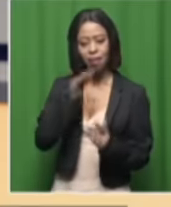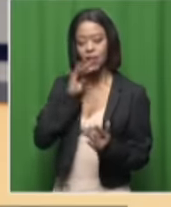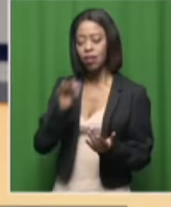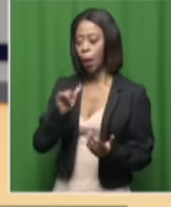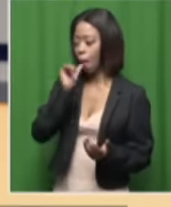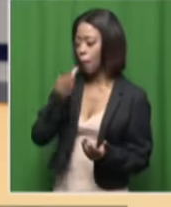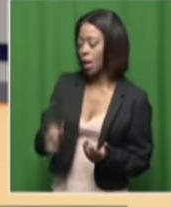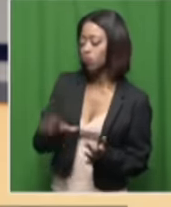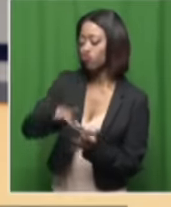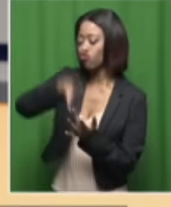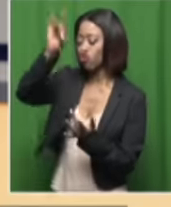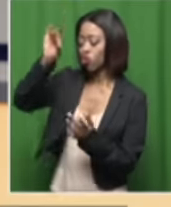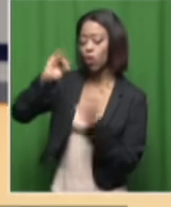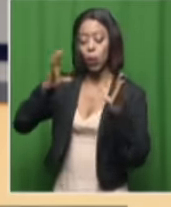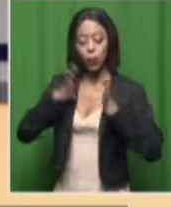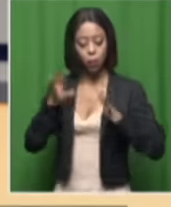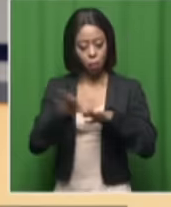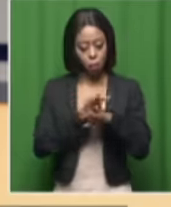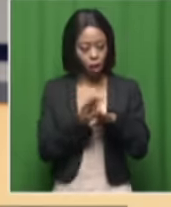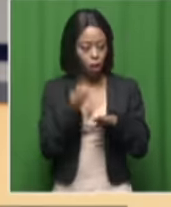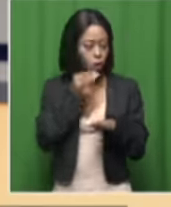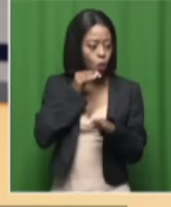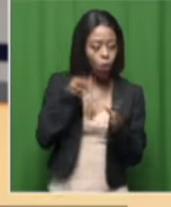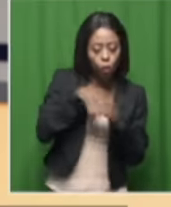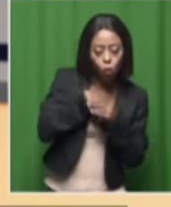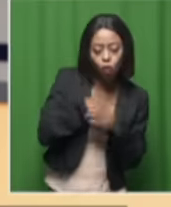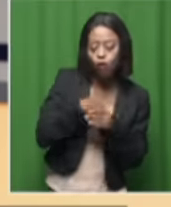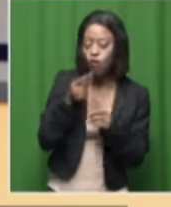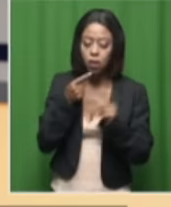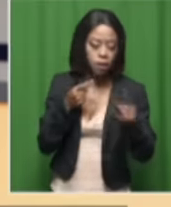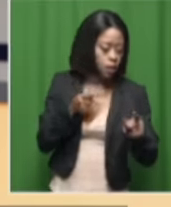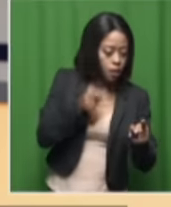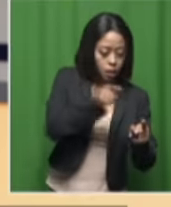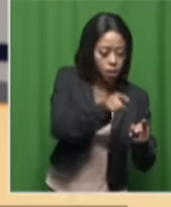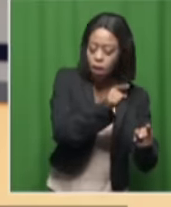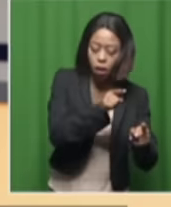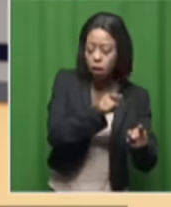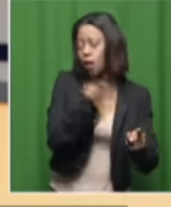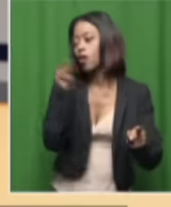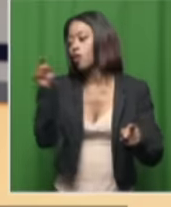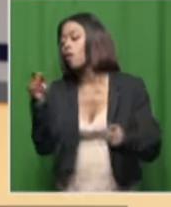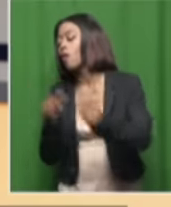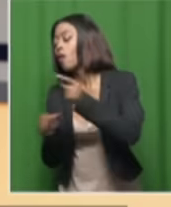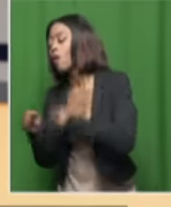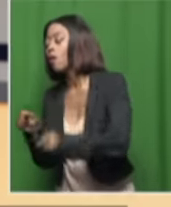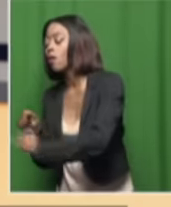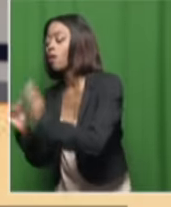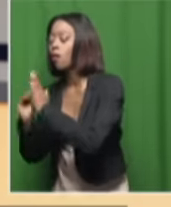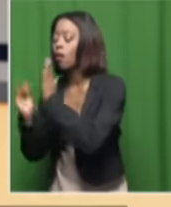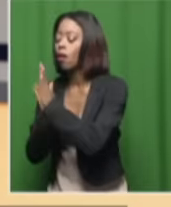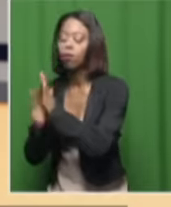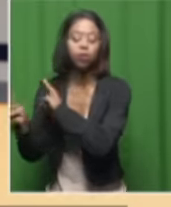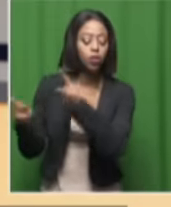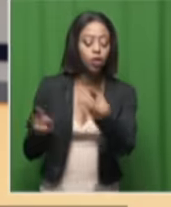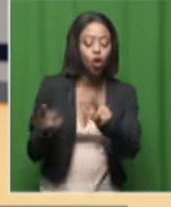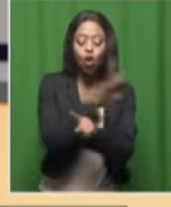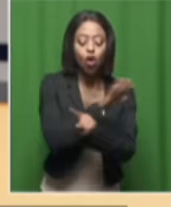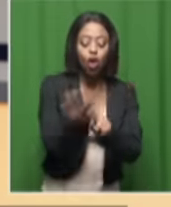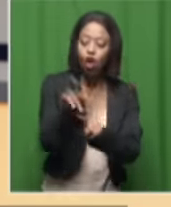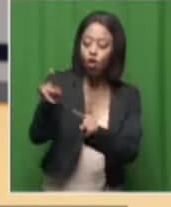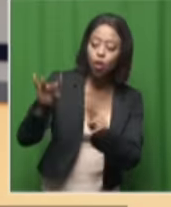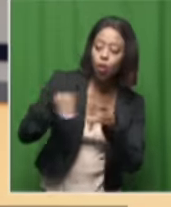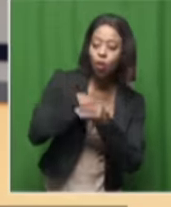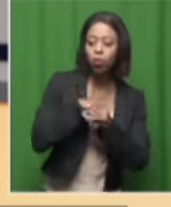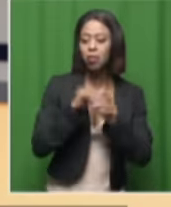you guys discuss beforehand and then you say, oh no, the bus does not go out, he falls out of the list, who's coming in? What happens in terms of